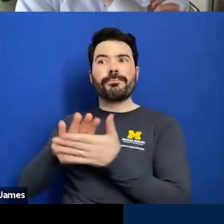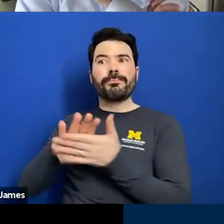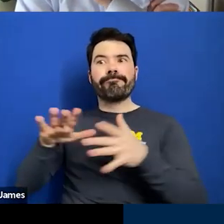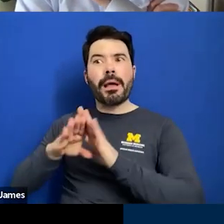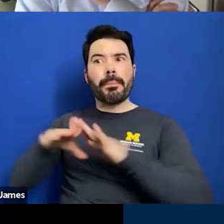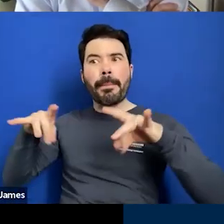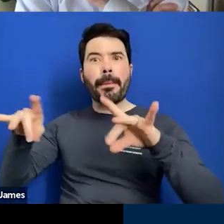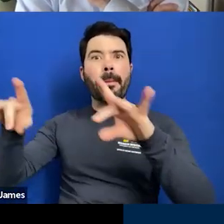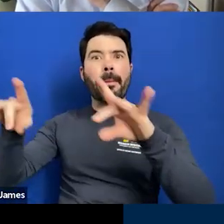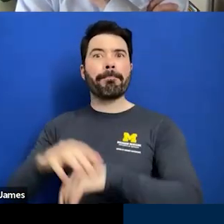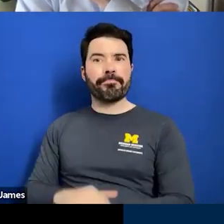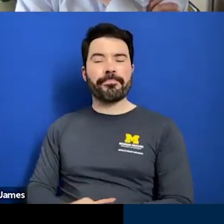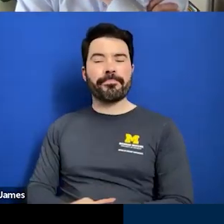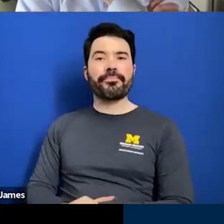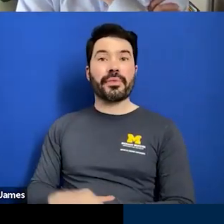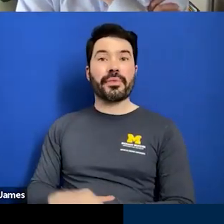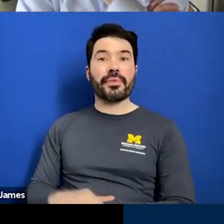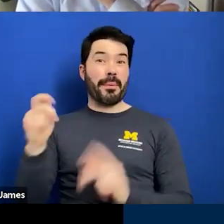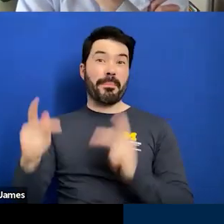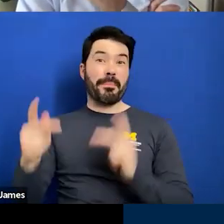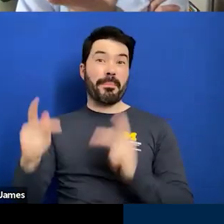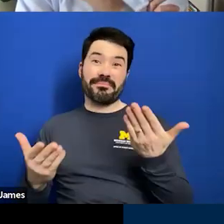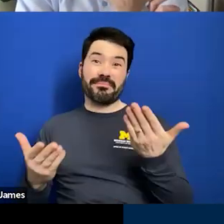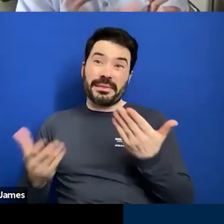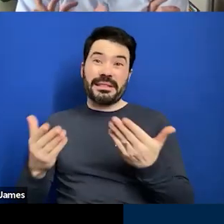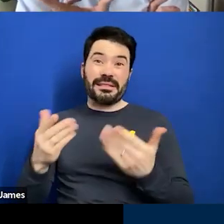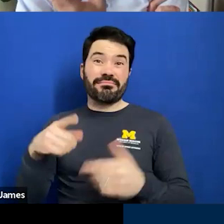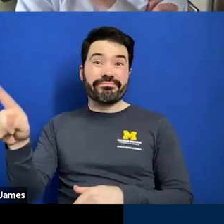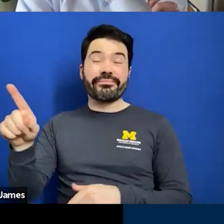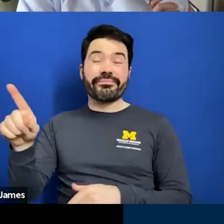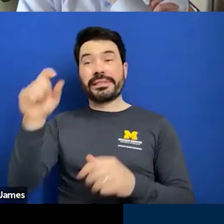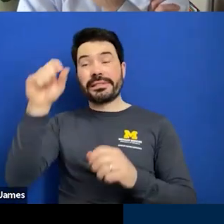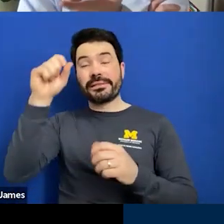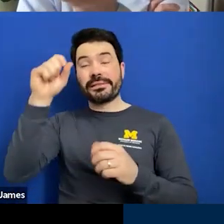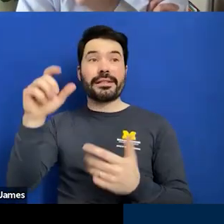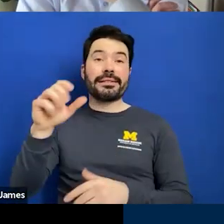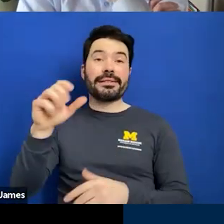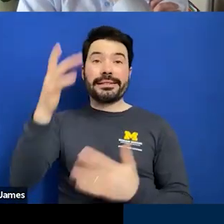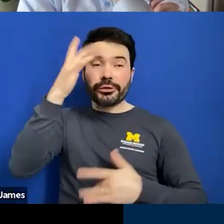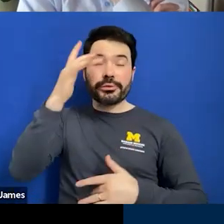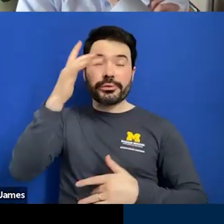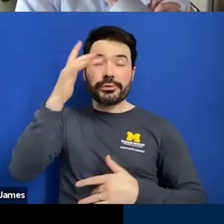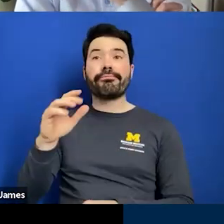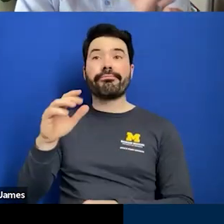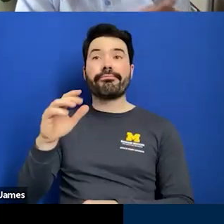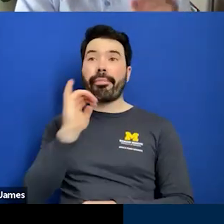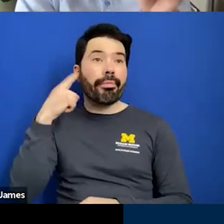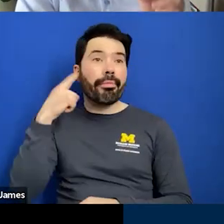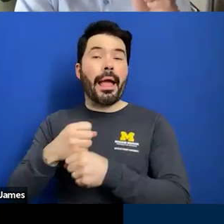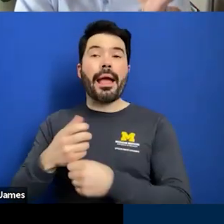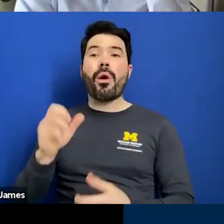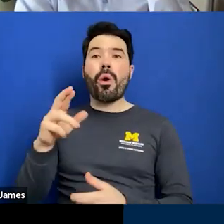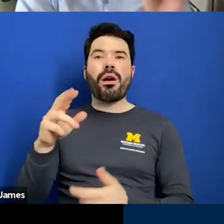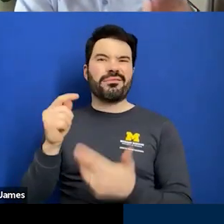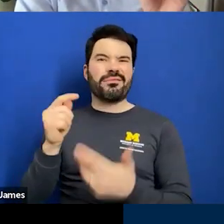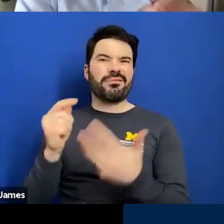are other specialties may have to see depending on if there are other syndromes, malformations, infections, stuff like that. As I said